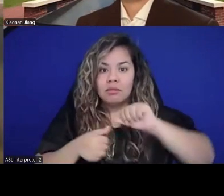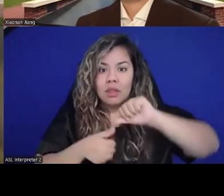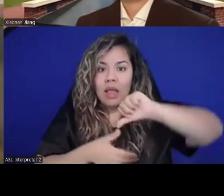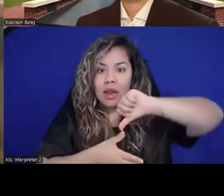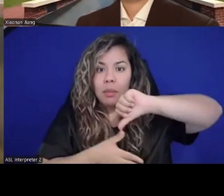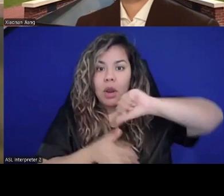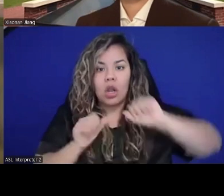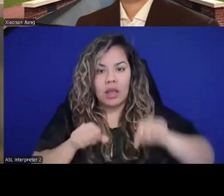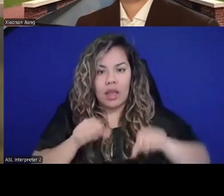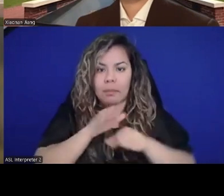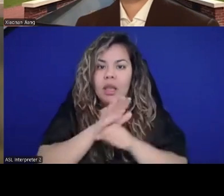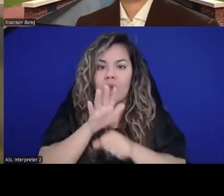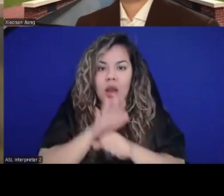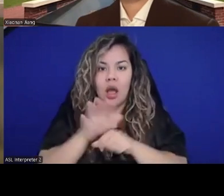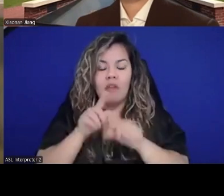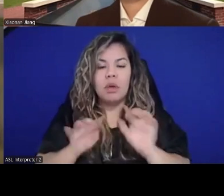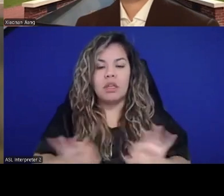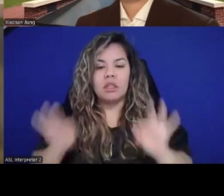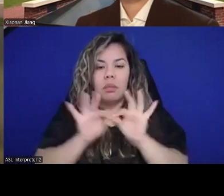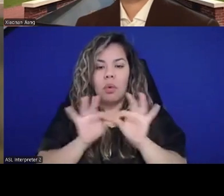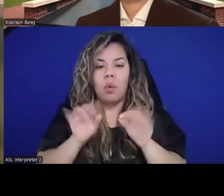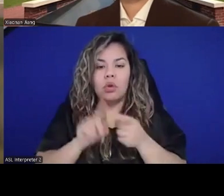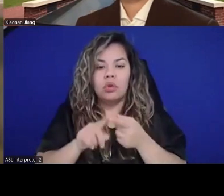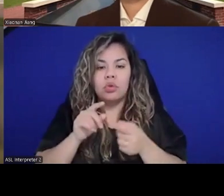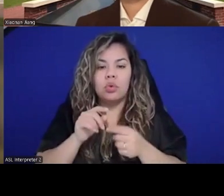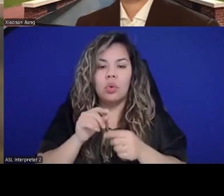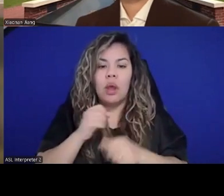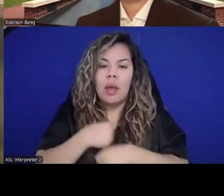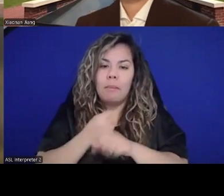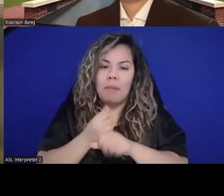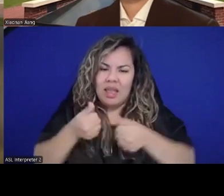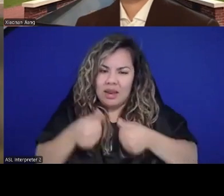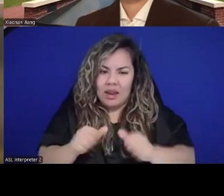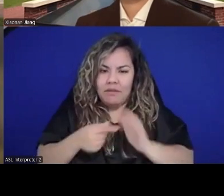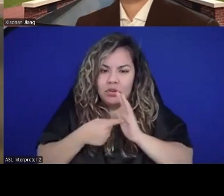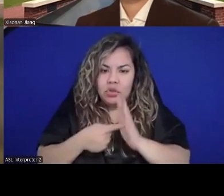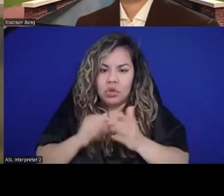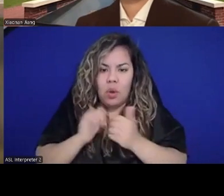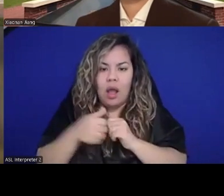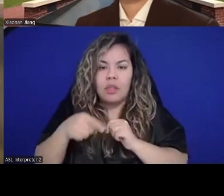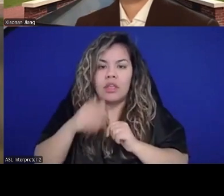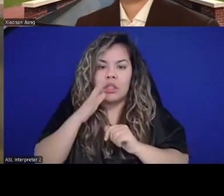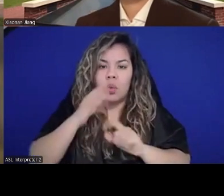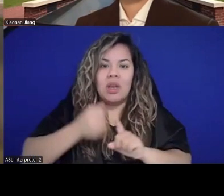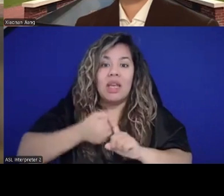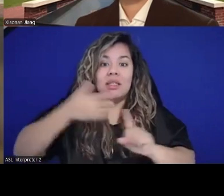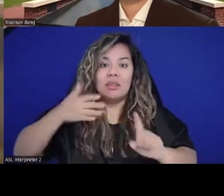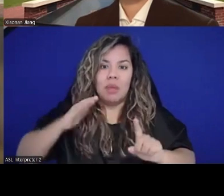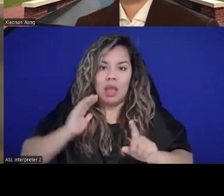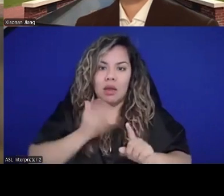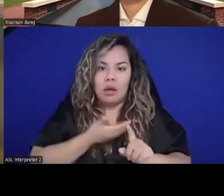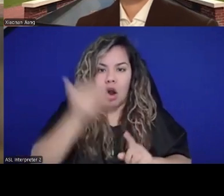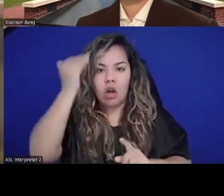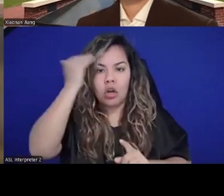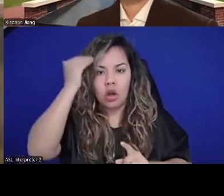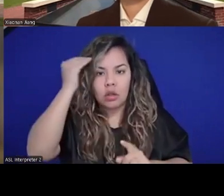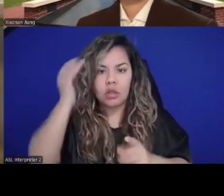show how this expands our knowledge about teaching and learning.